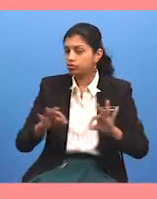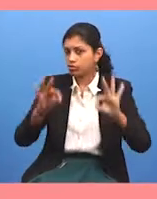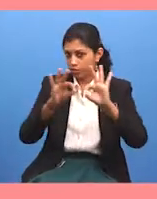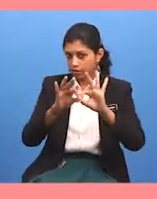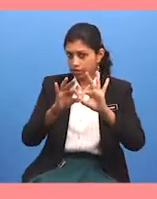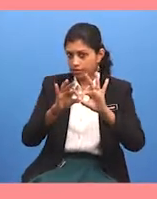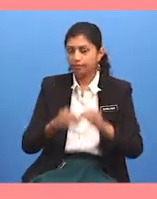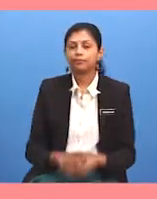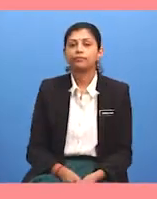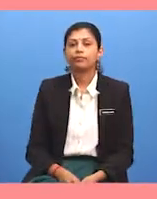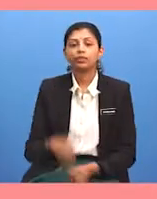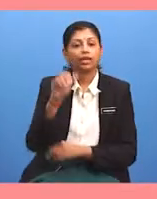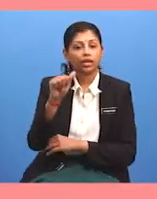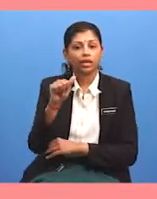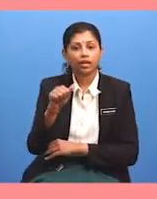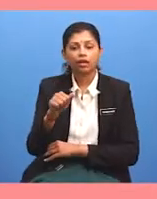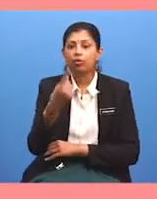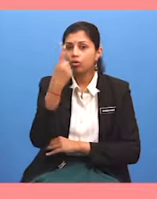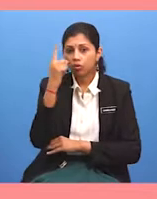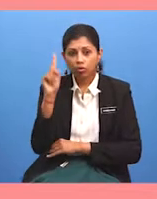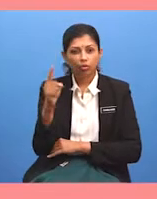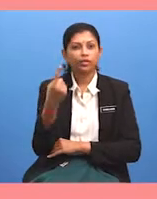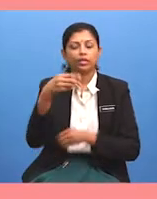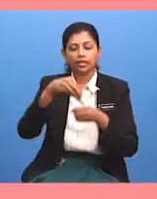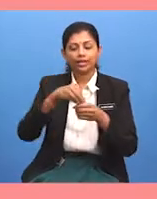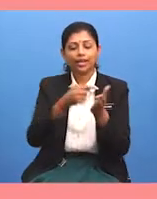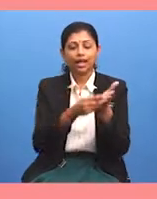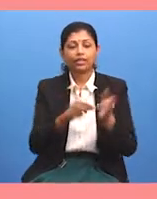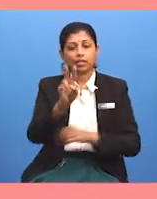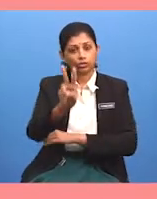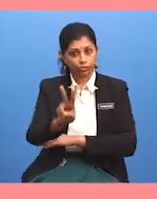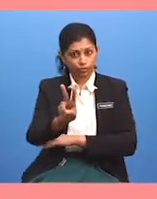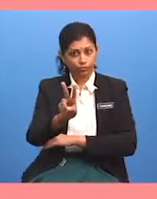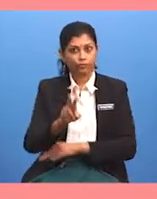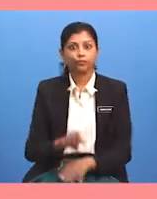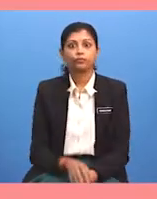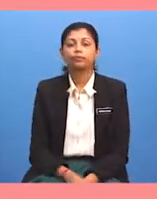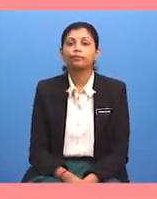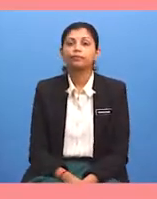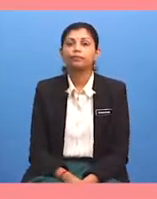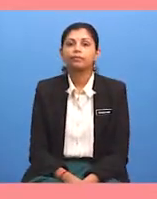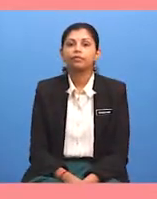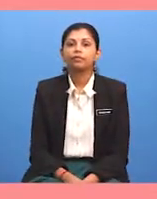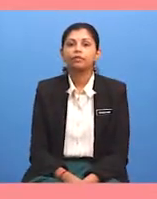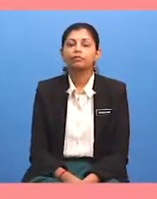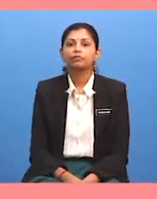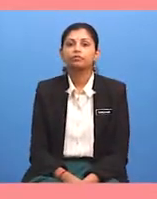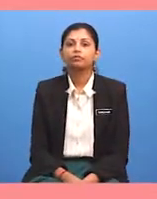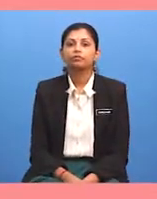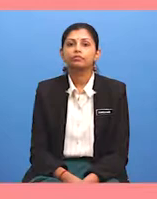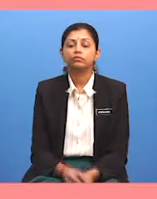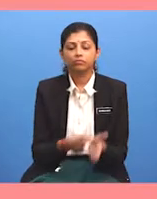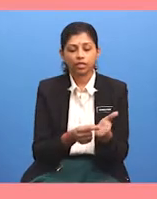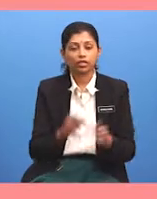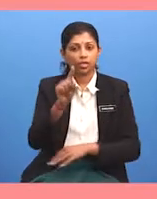only Article 2 mentioned about his wife, Melinda. It is found in line